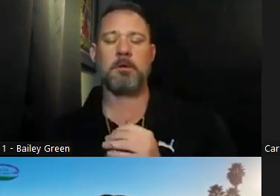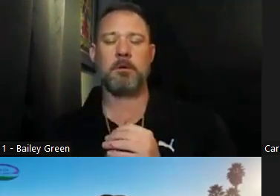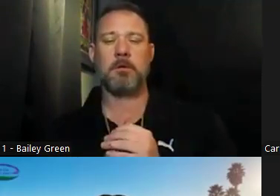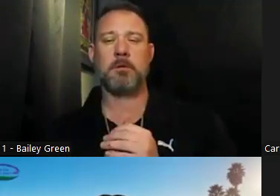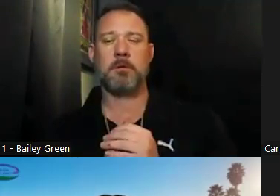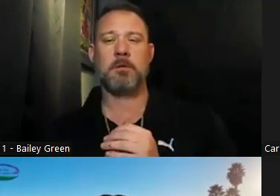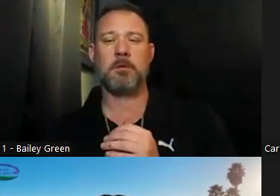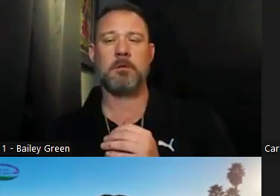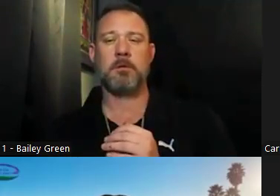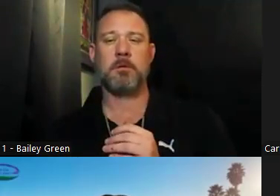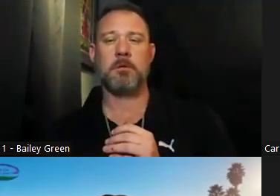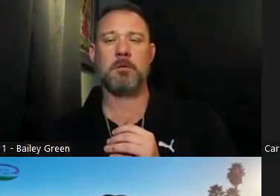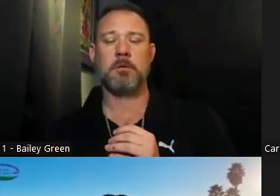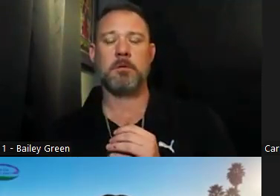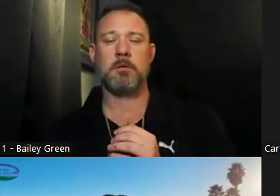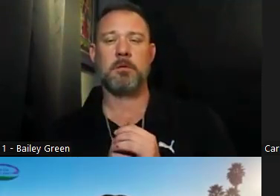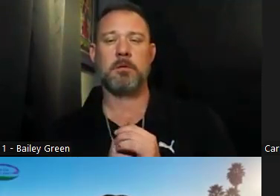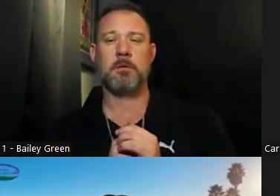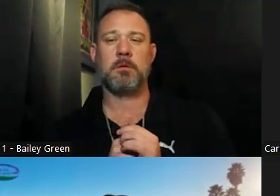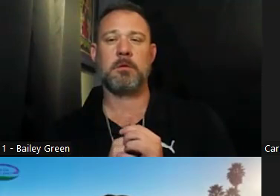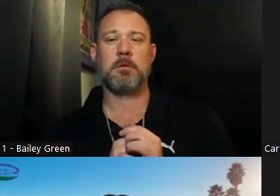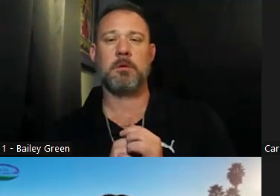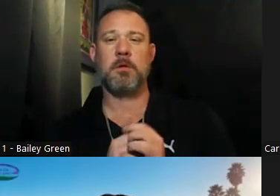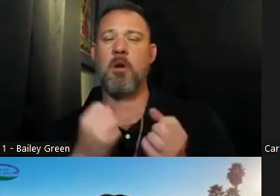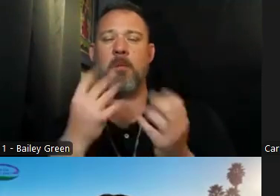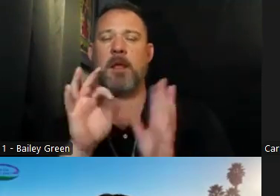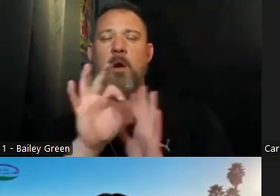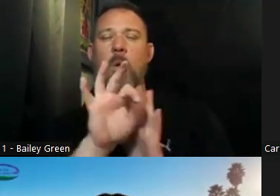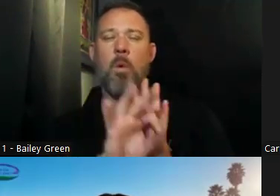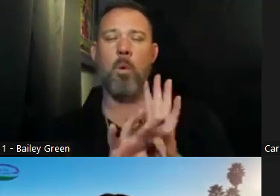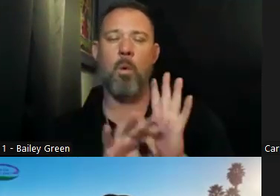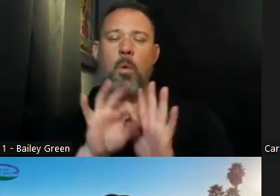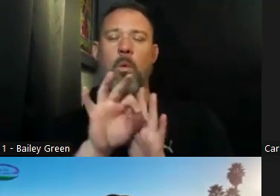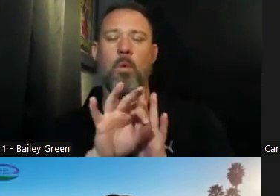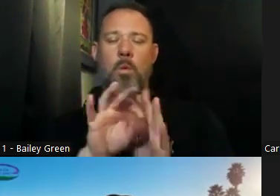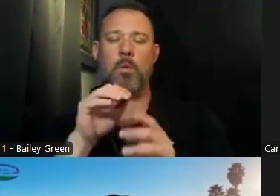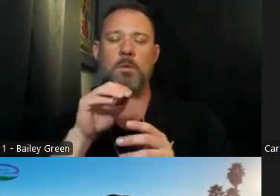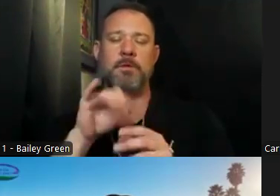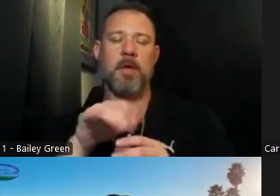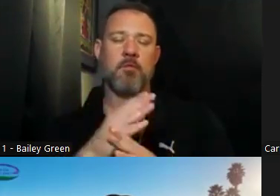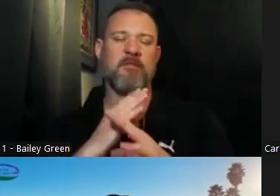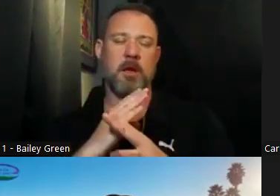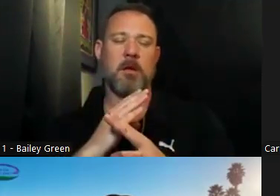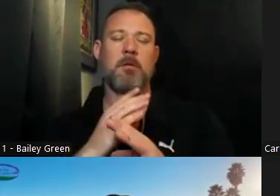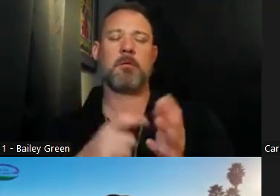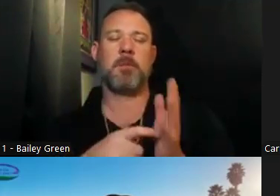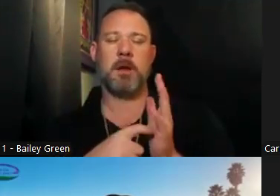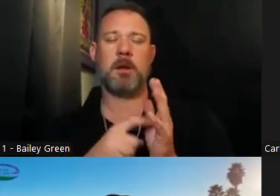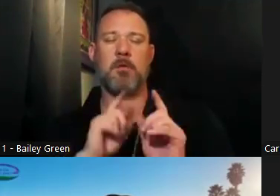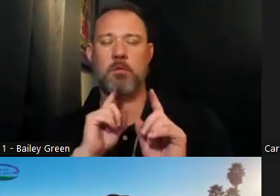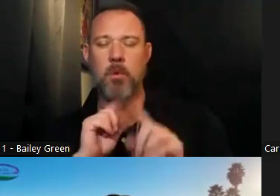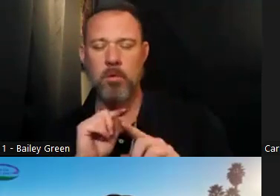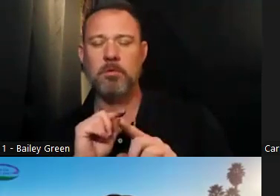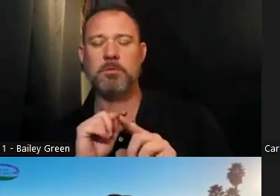That there are many holes in that prevent mandated reporters from, or